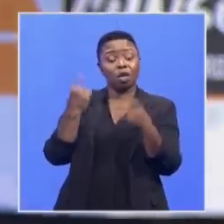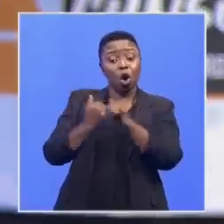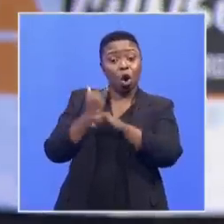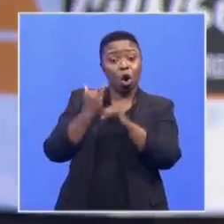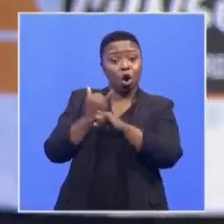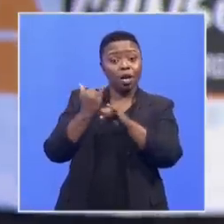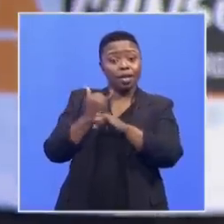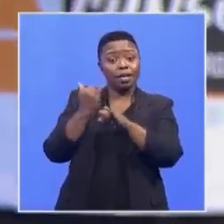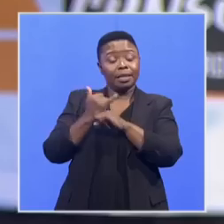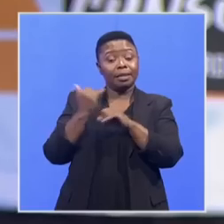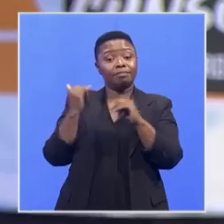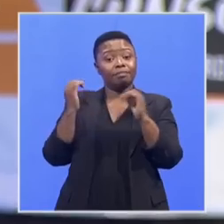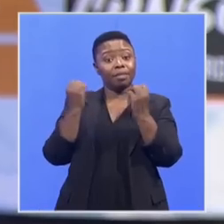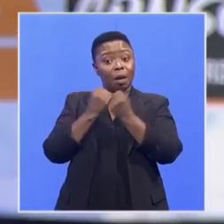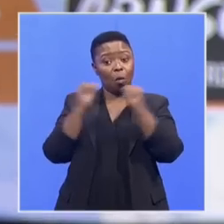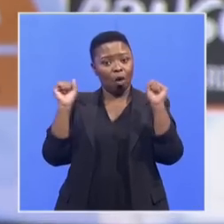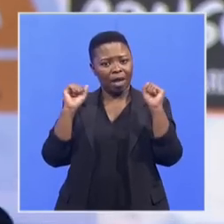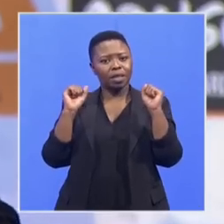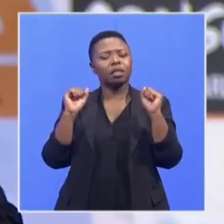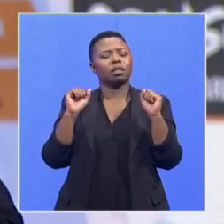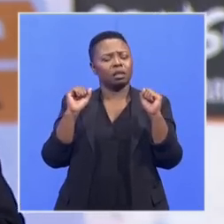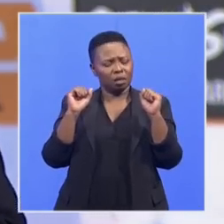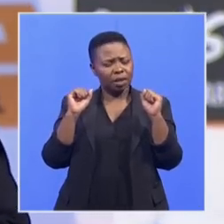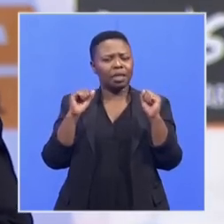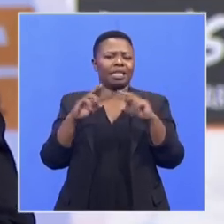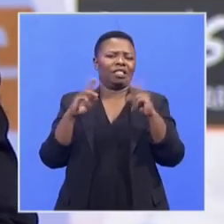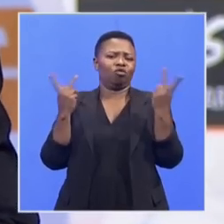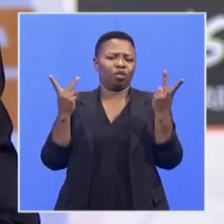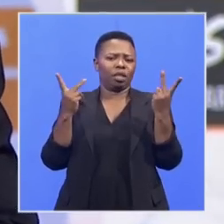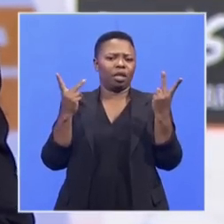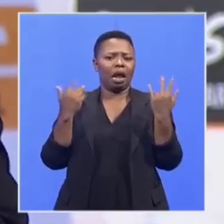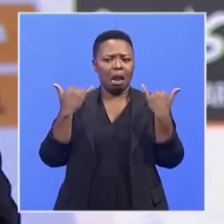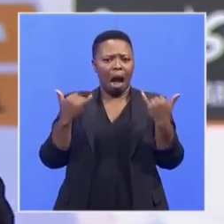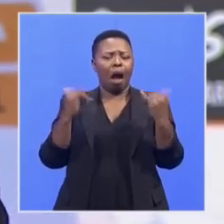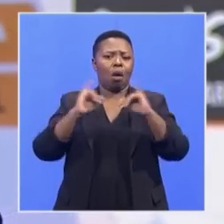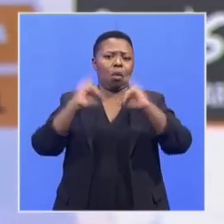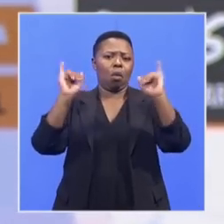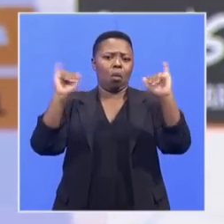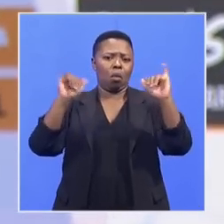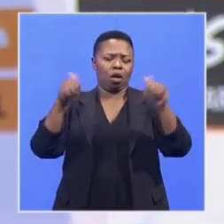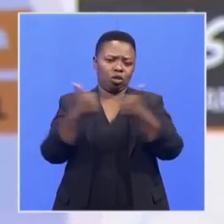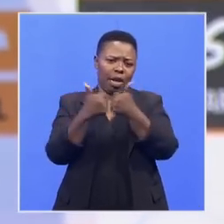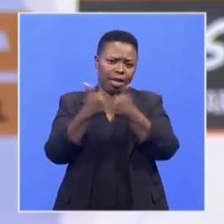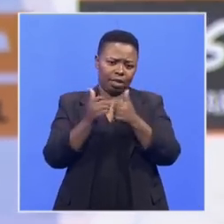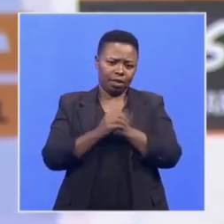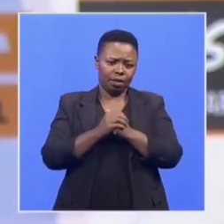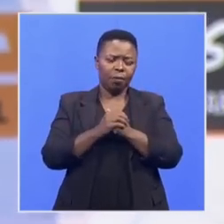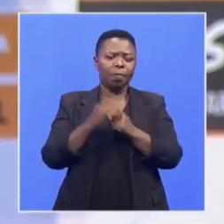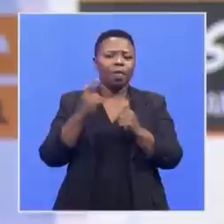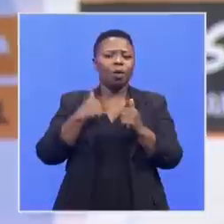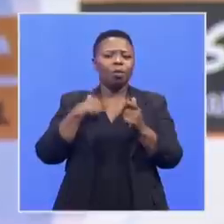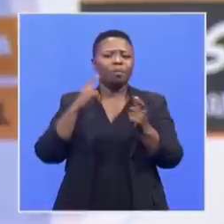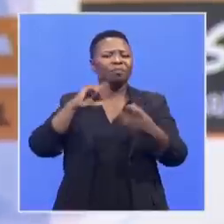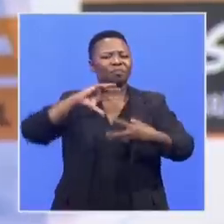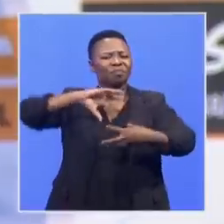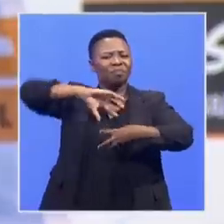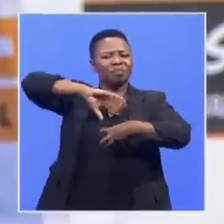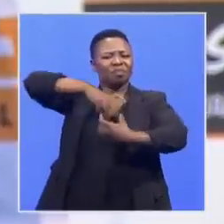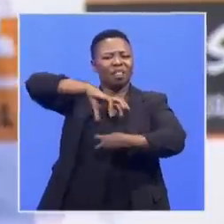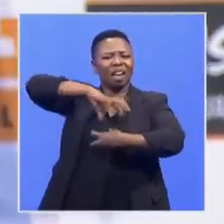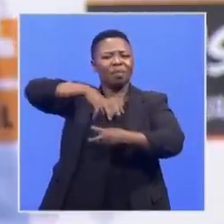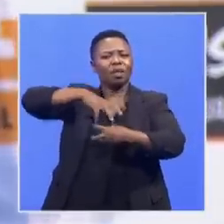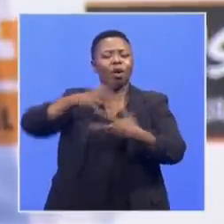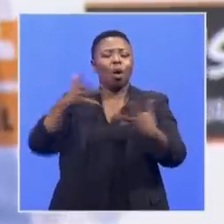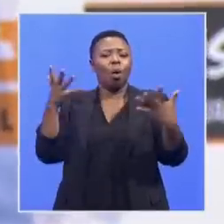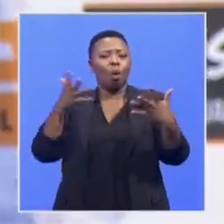We have to secure our energy future. We have to adapt to climate change.